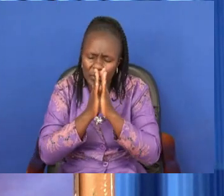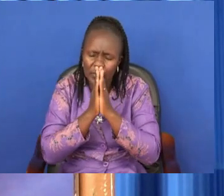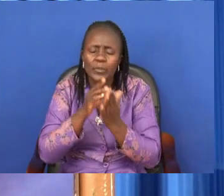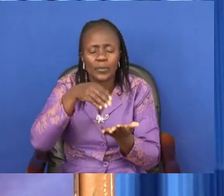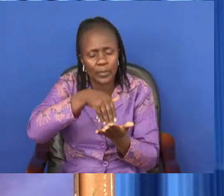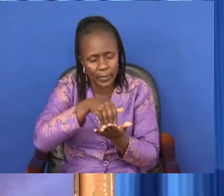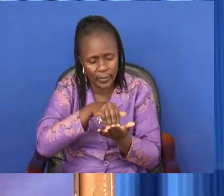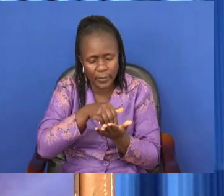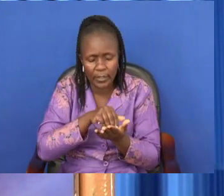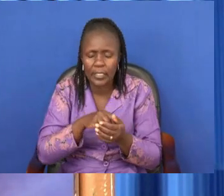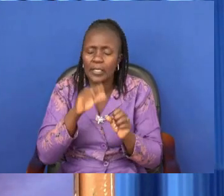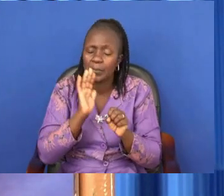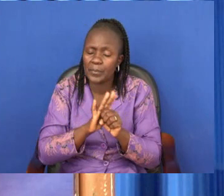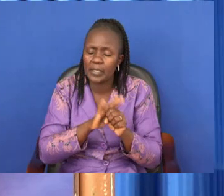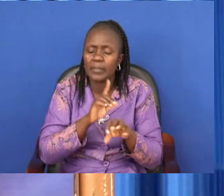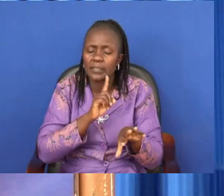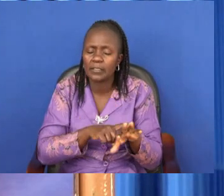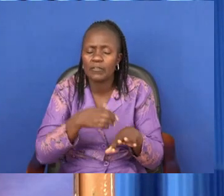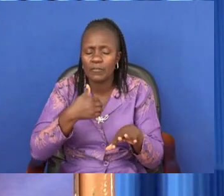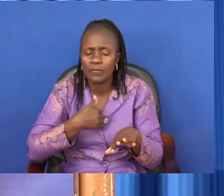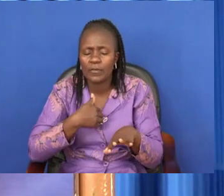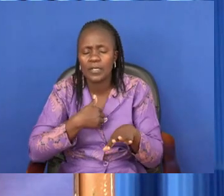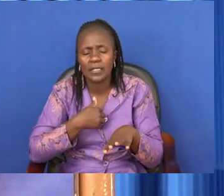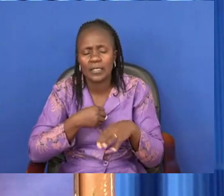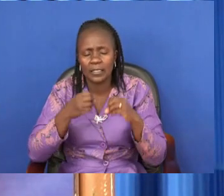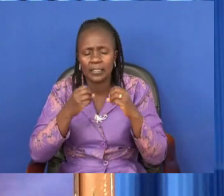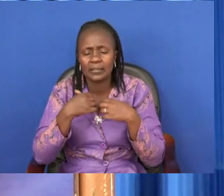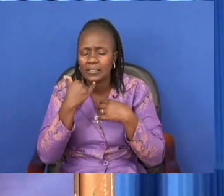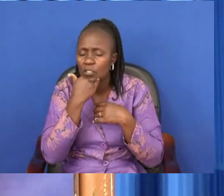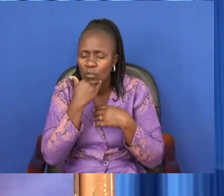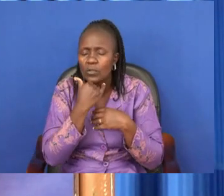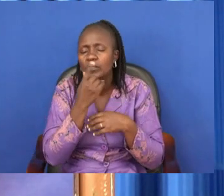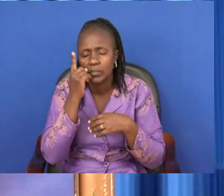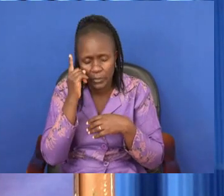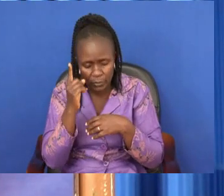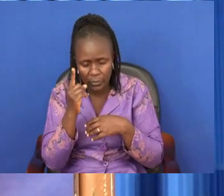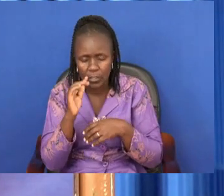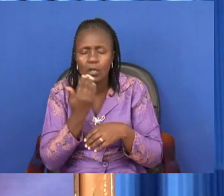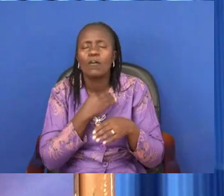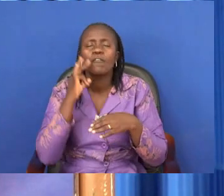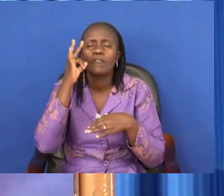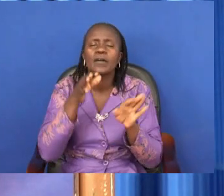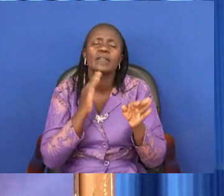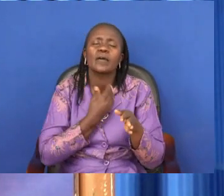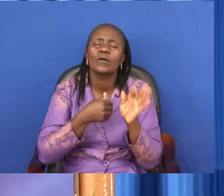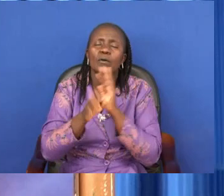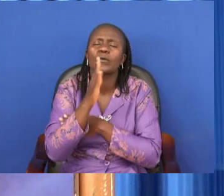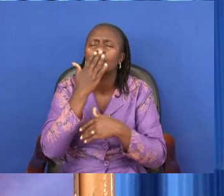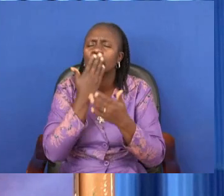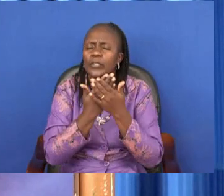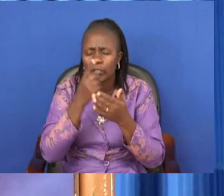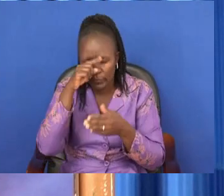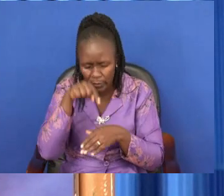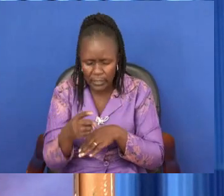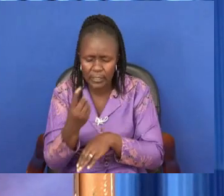wicked, and many a times we find ourselves not very clean before you. Our Father and our God, we want to thank you for this day,